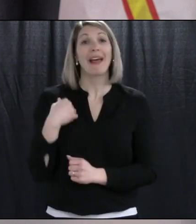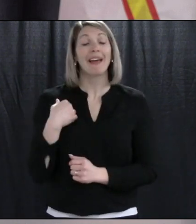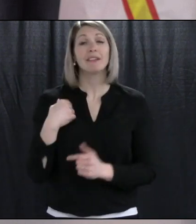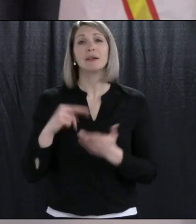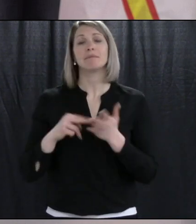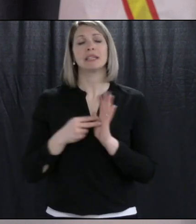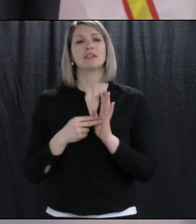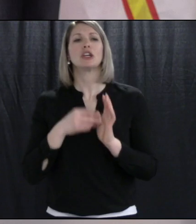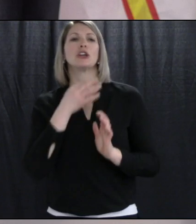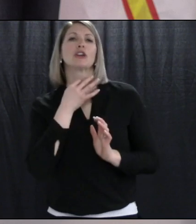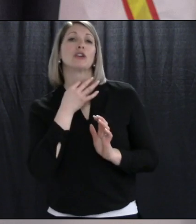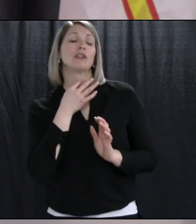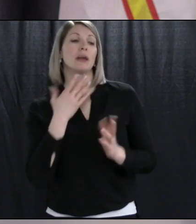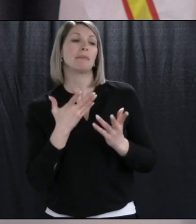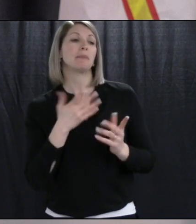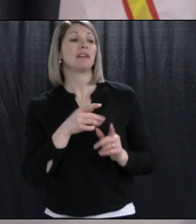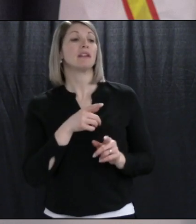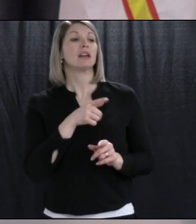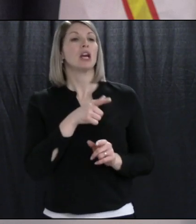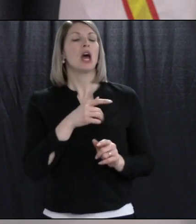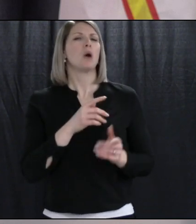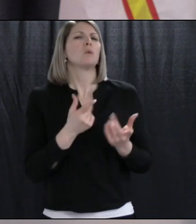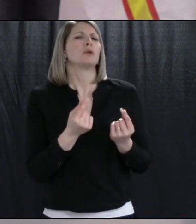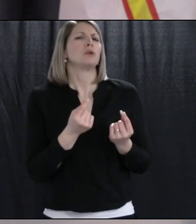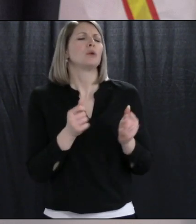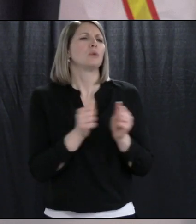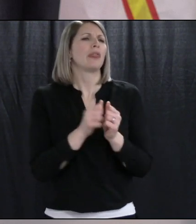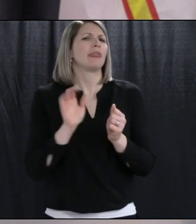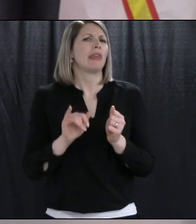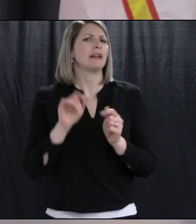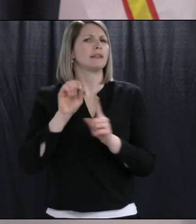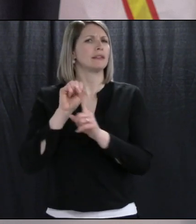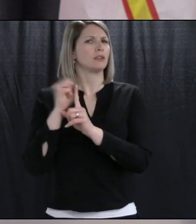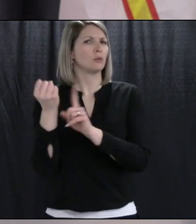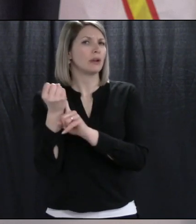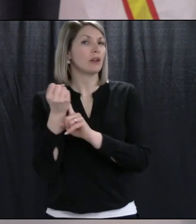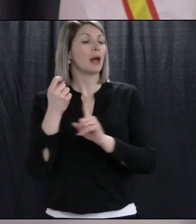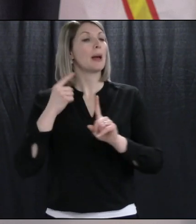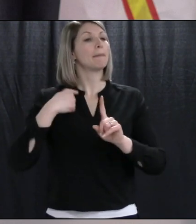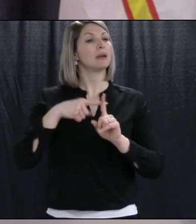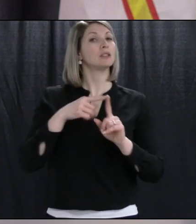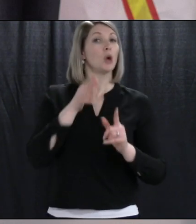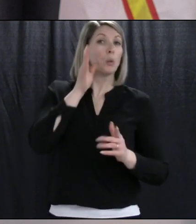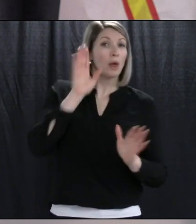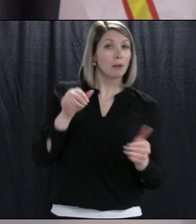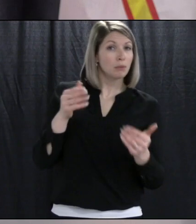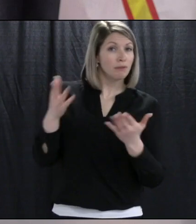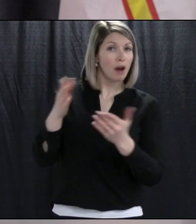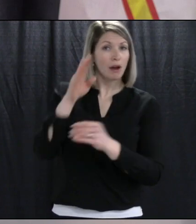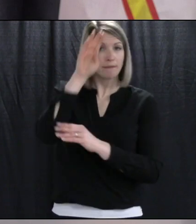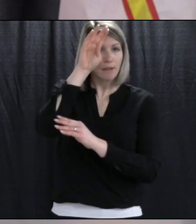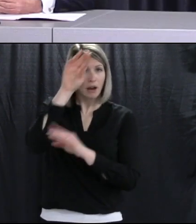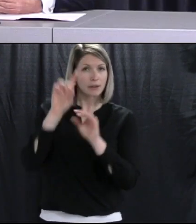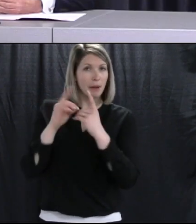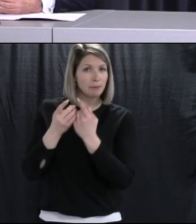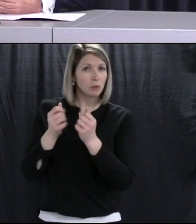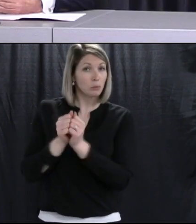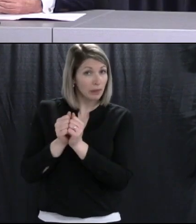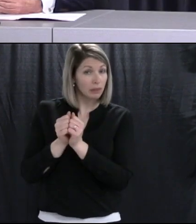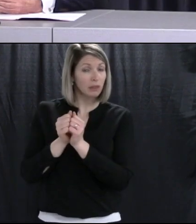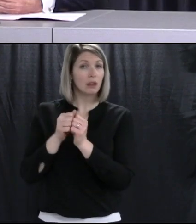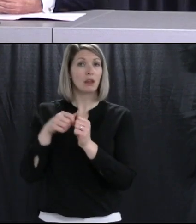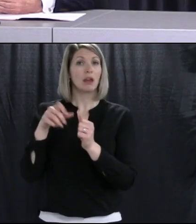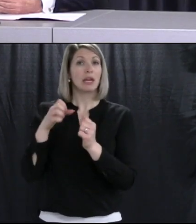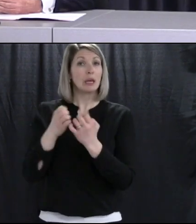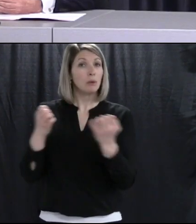risk? Perhaps Dr. Fitzgerald could address that one. And secondly, what are you doing to provide personal protective equipment and ensure that you don't end up with